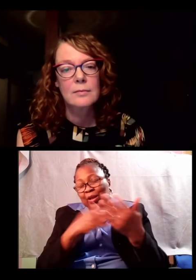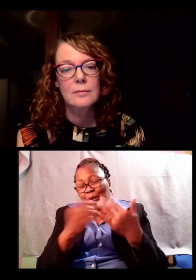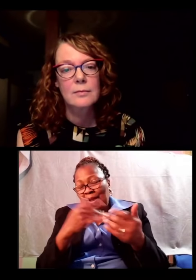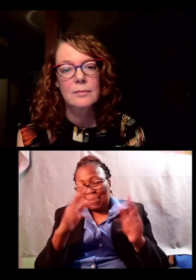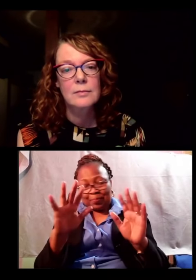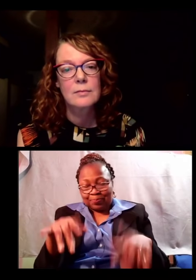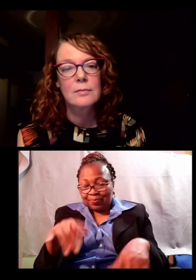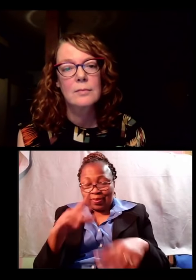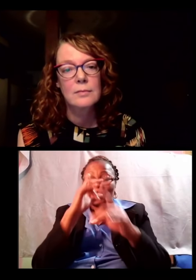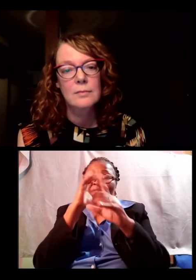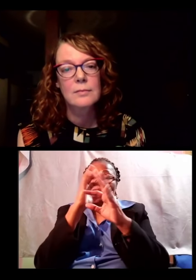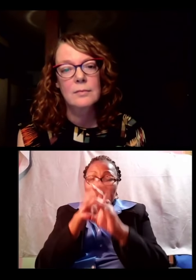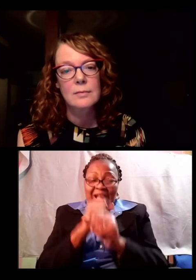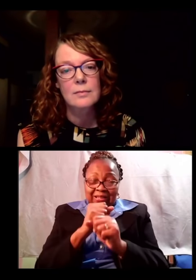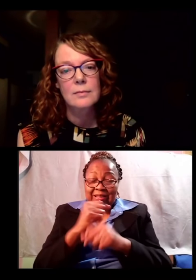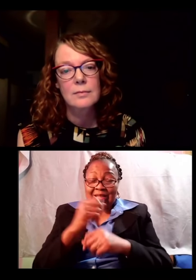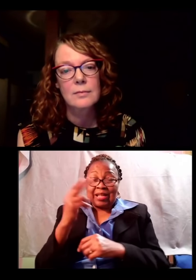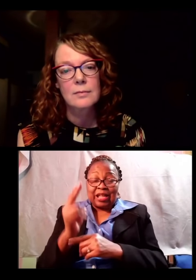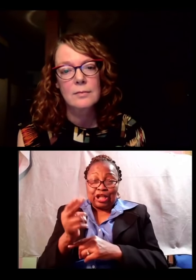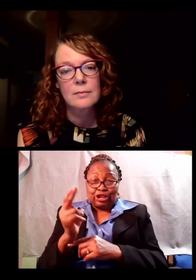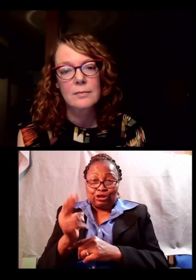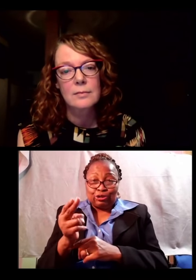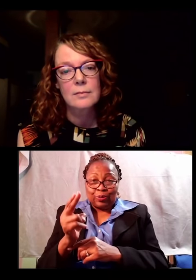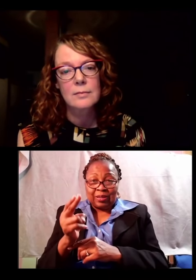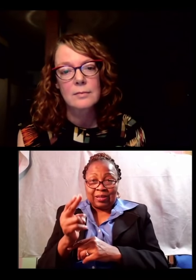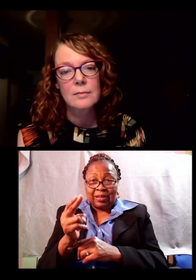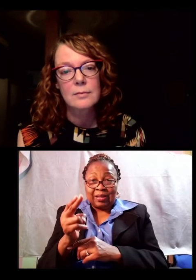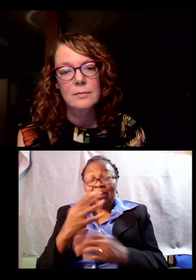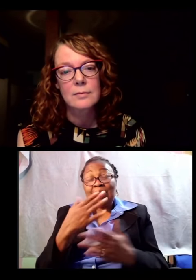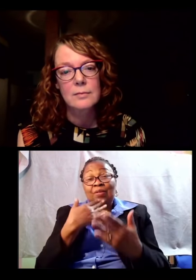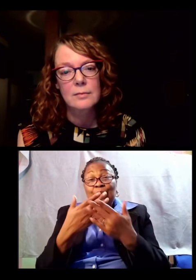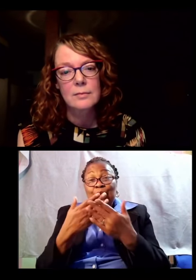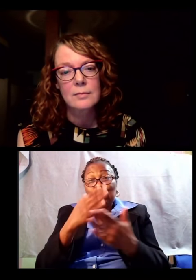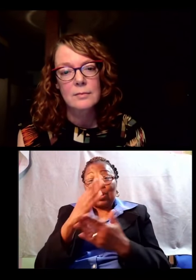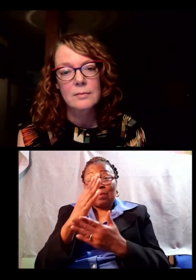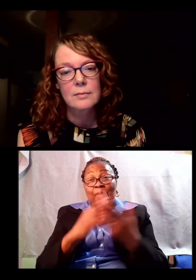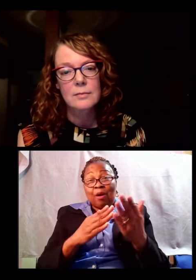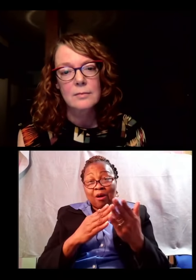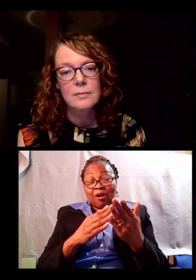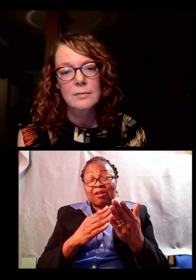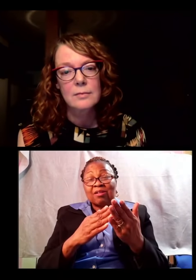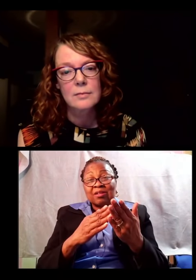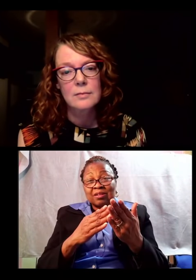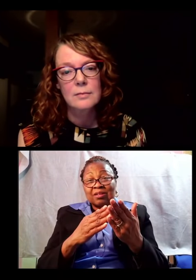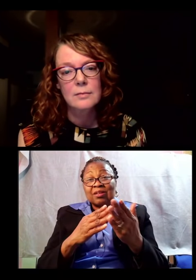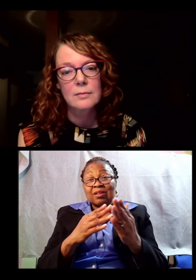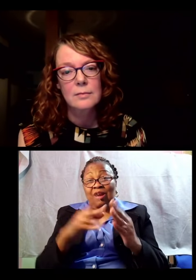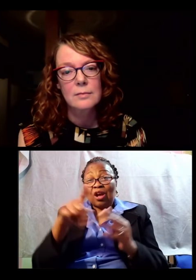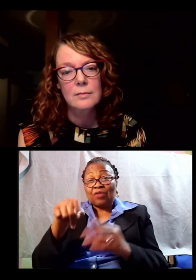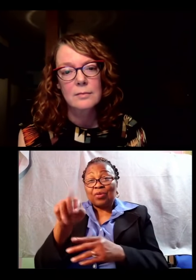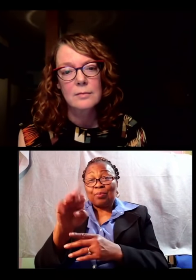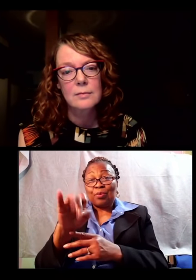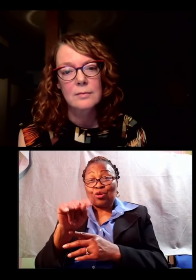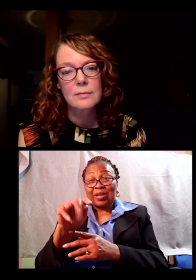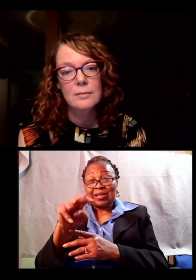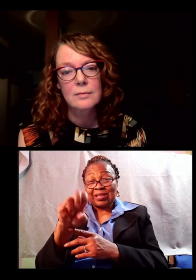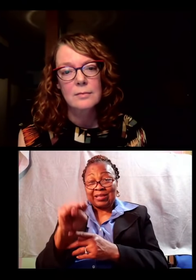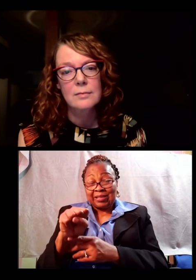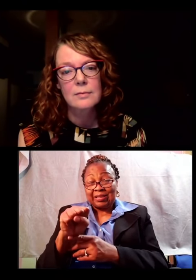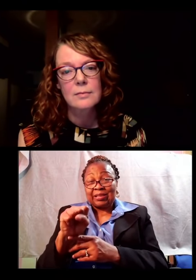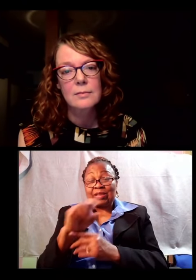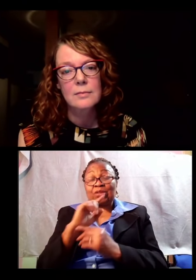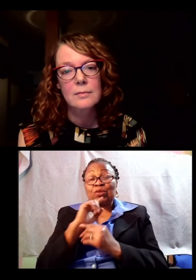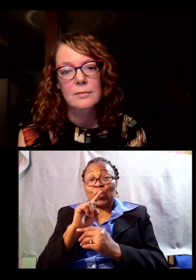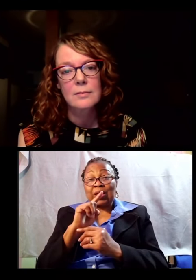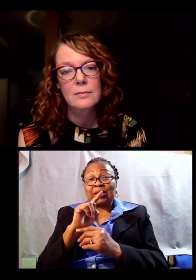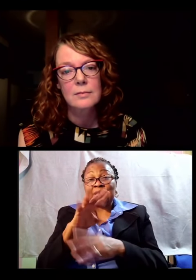fascinating history. It's the good part of the Puritans was the